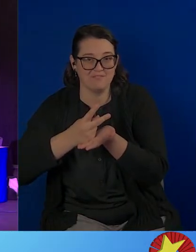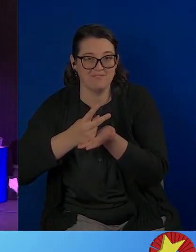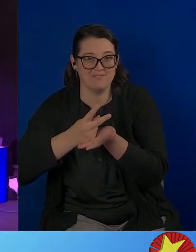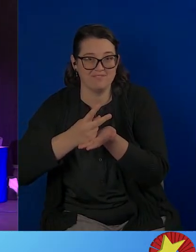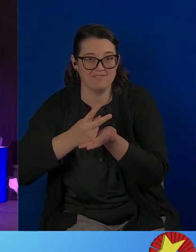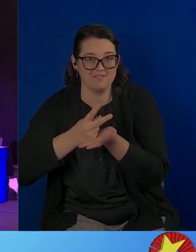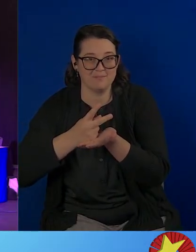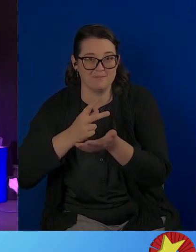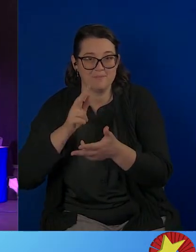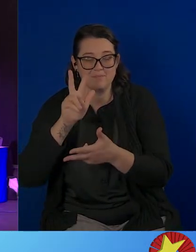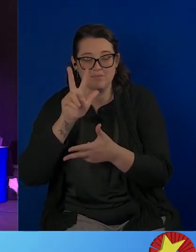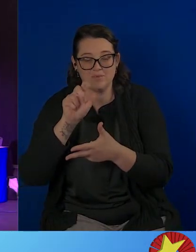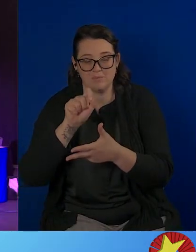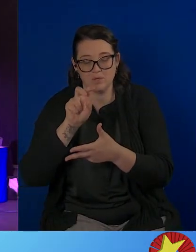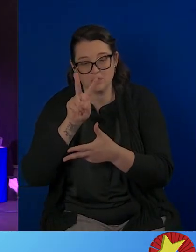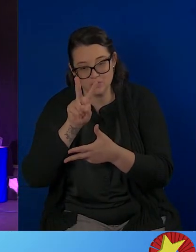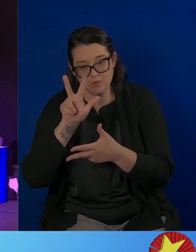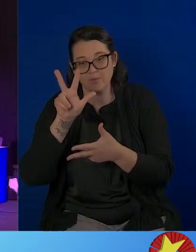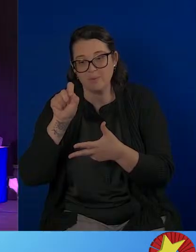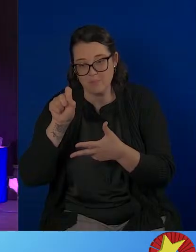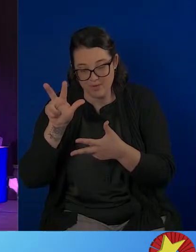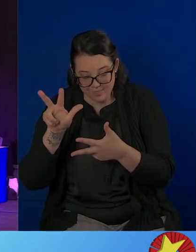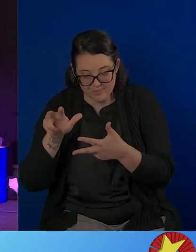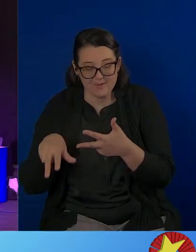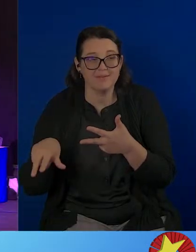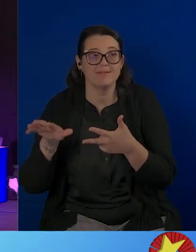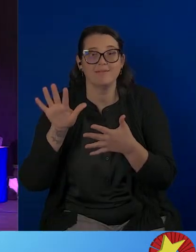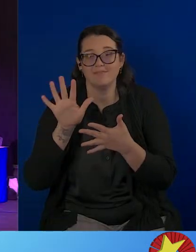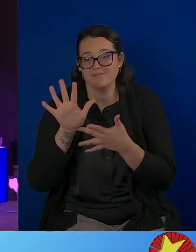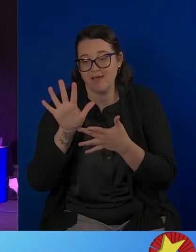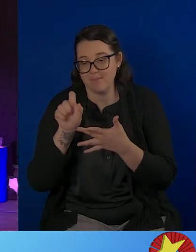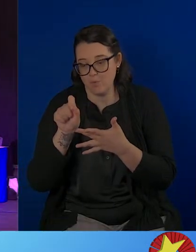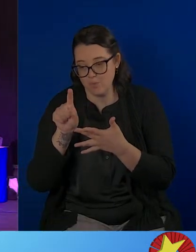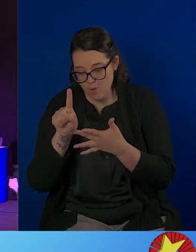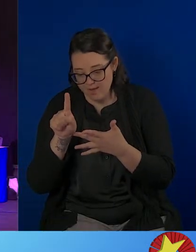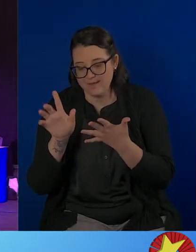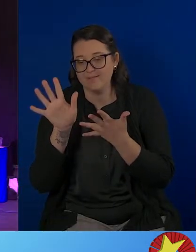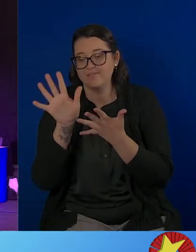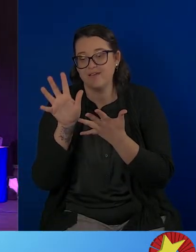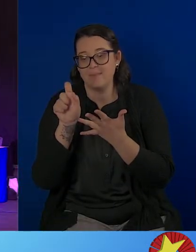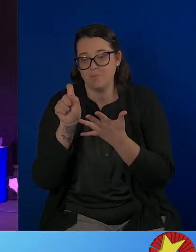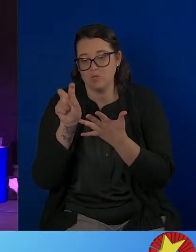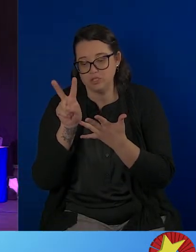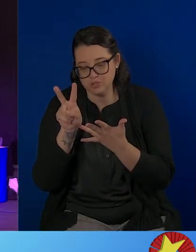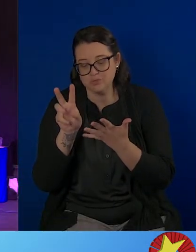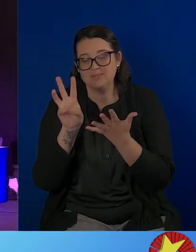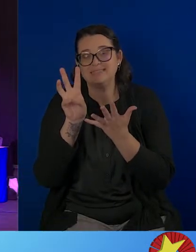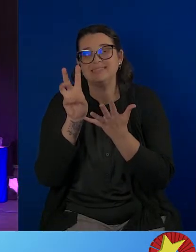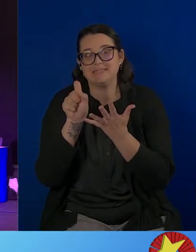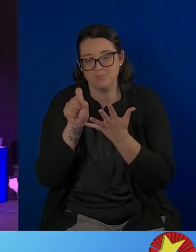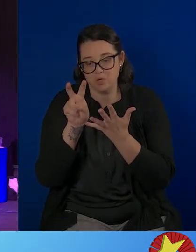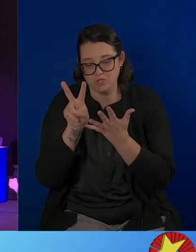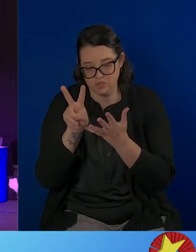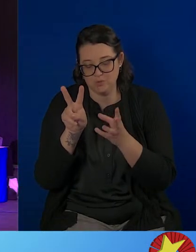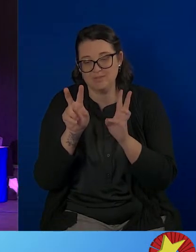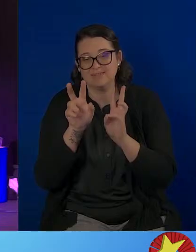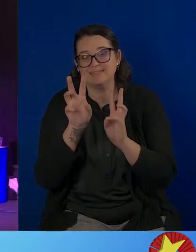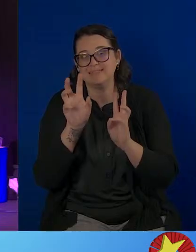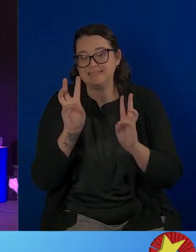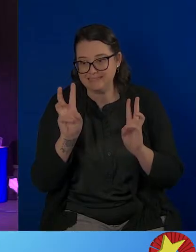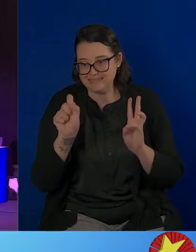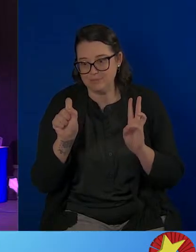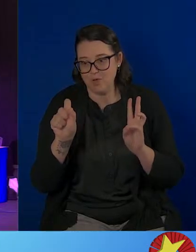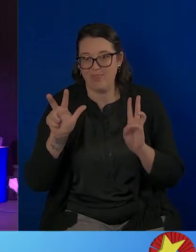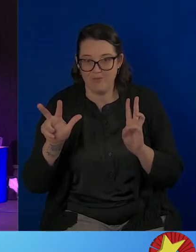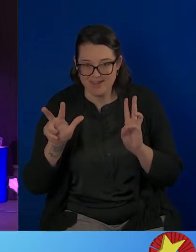all of 3.2, 3.3, 5.1, 5.2, 6.2,